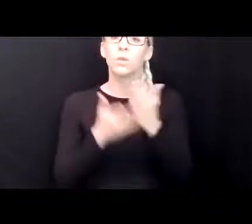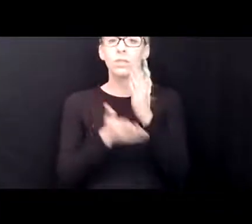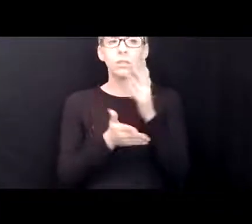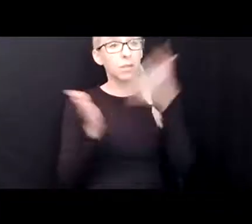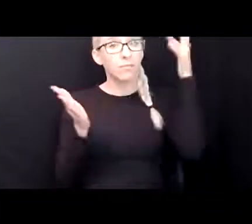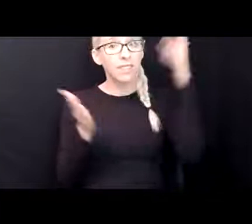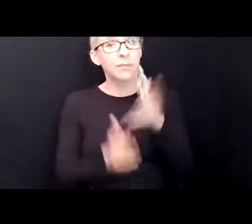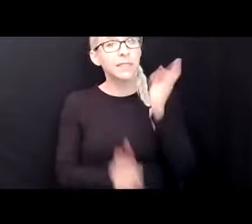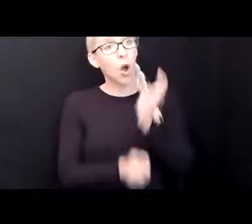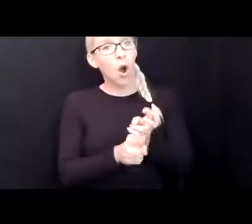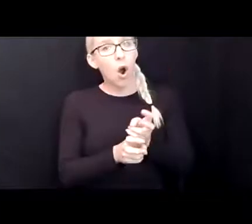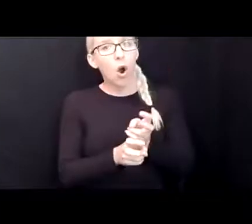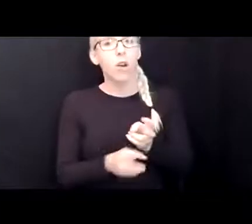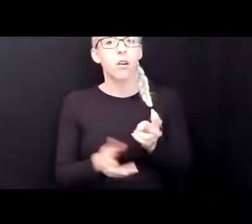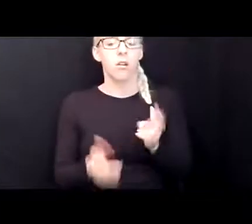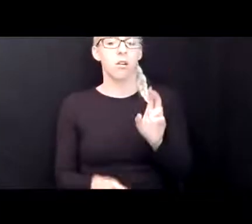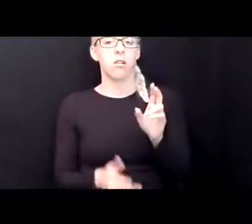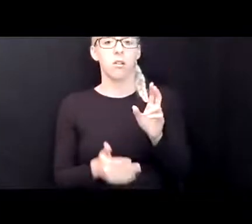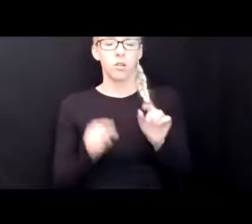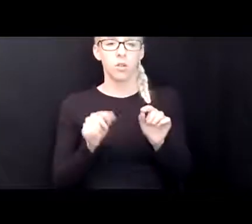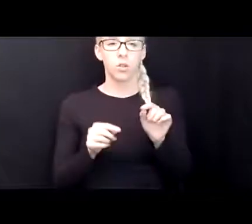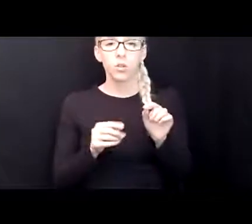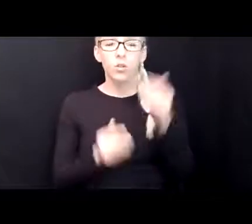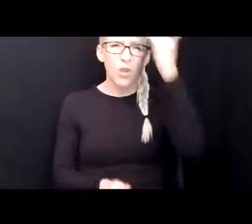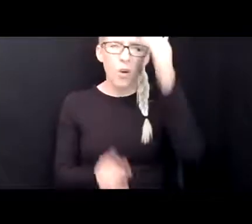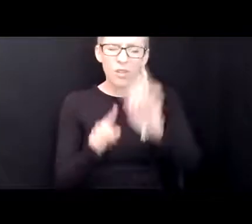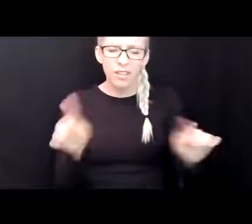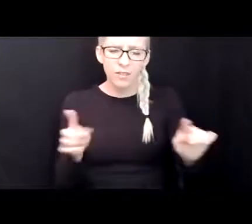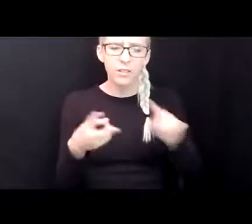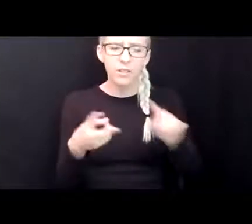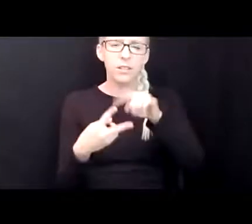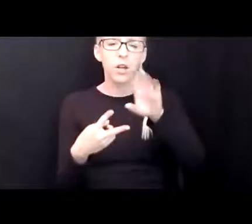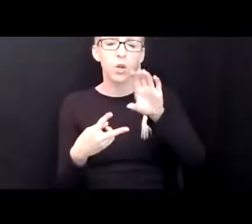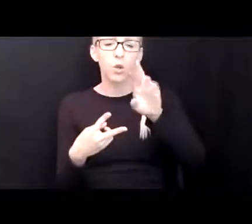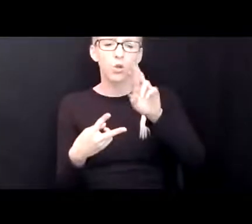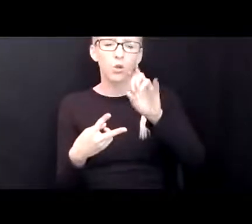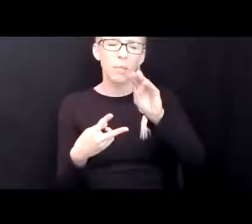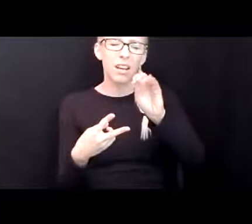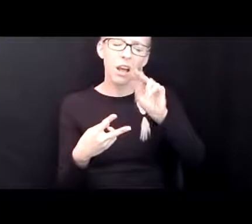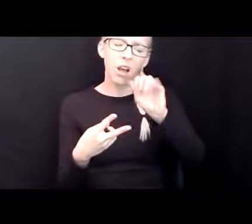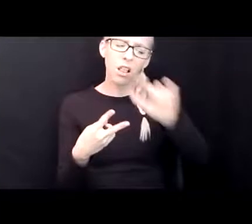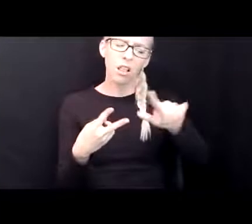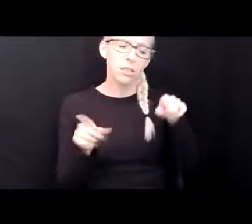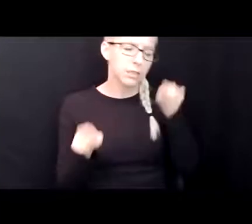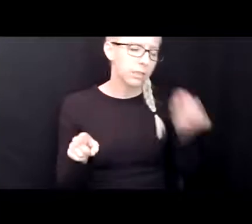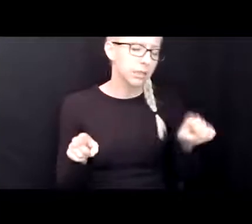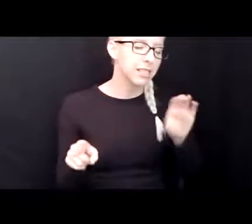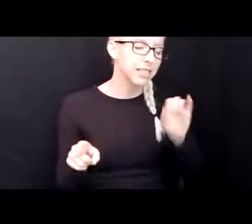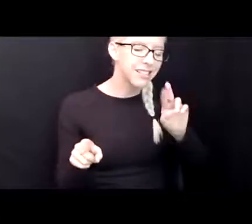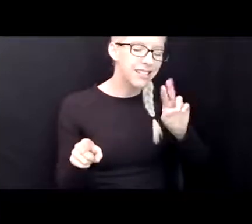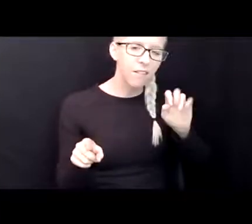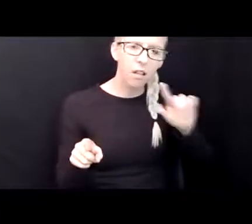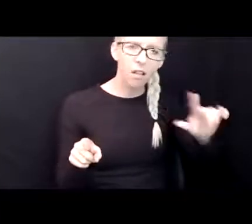to differentiate between a criminal proceeding and a civil proceeding. So sometimes even just coming into the courthouse and the formality of what